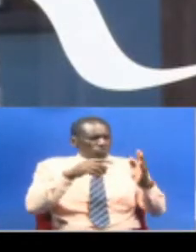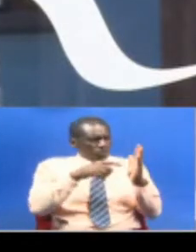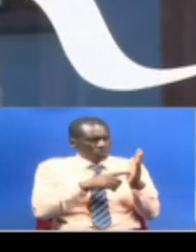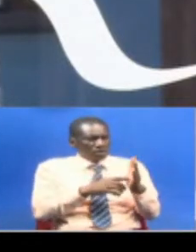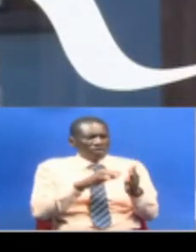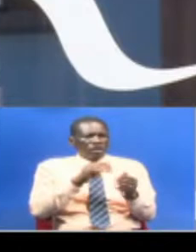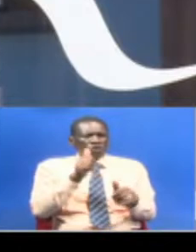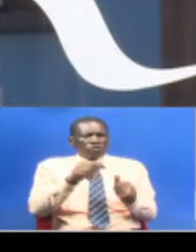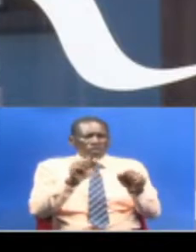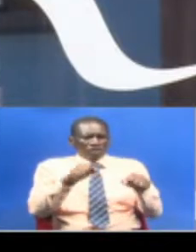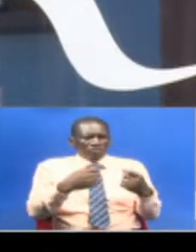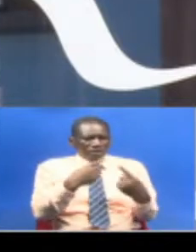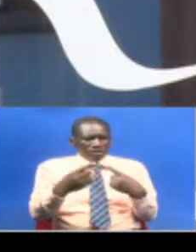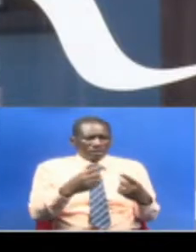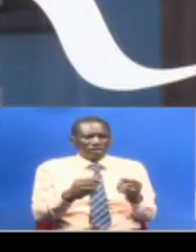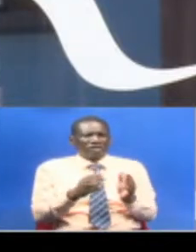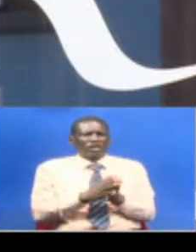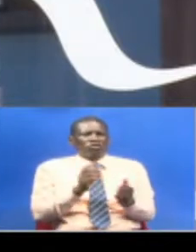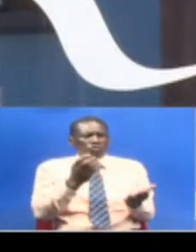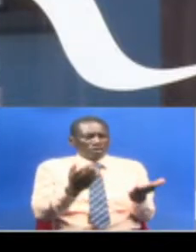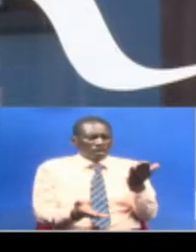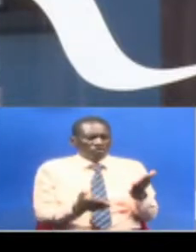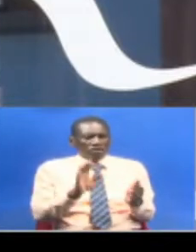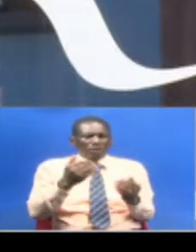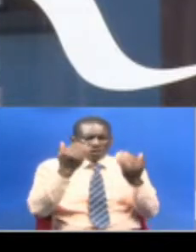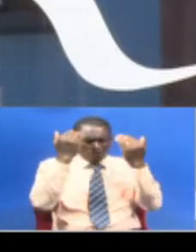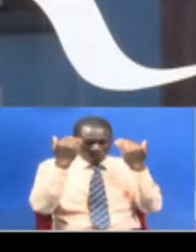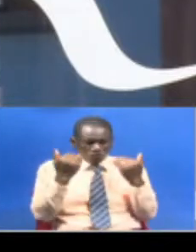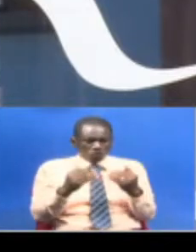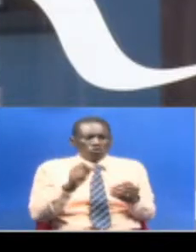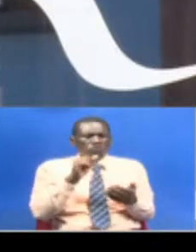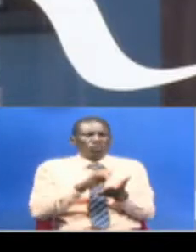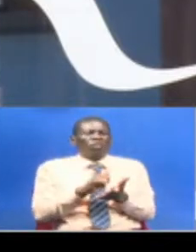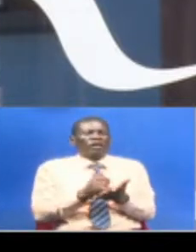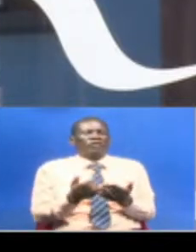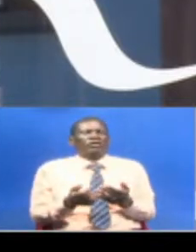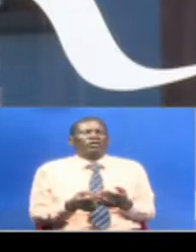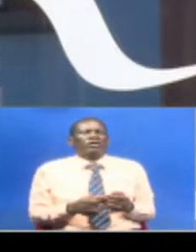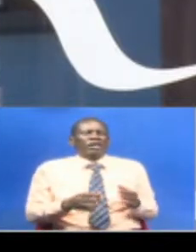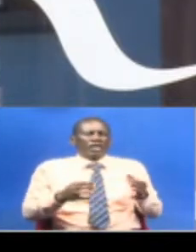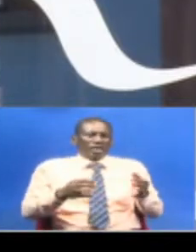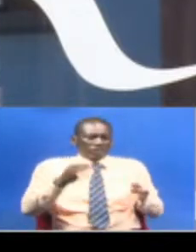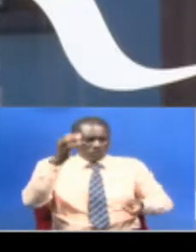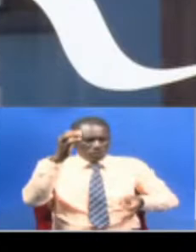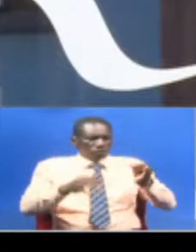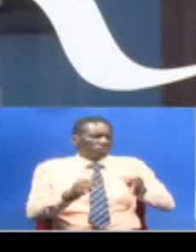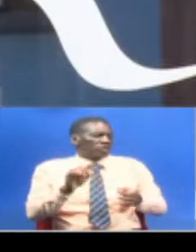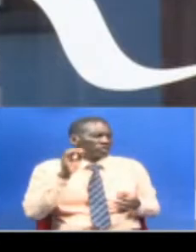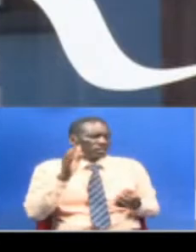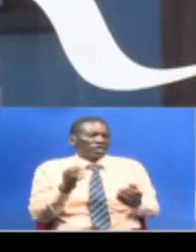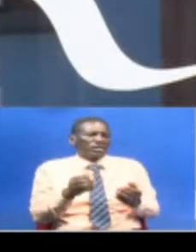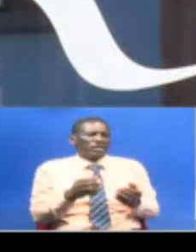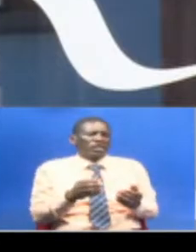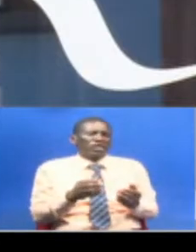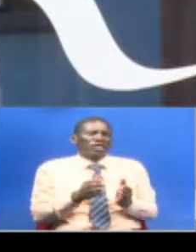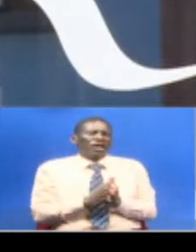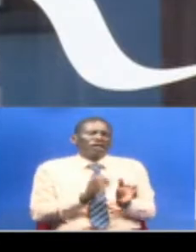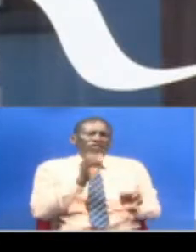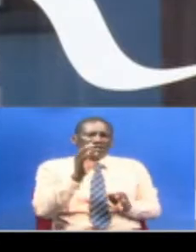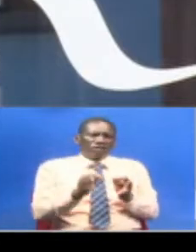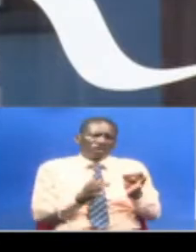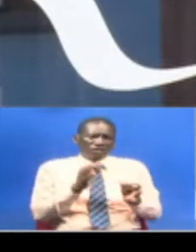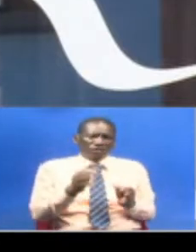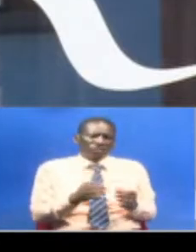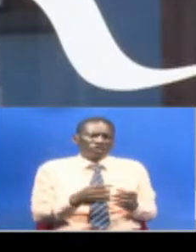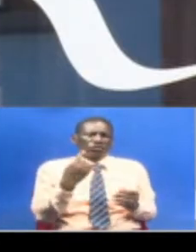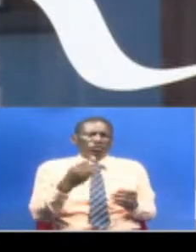should be discussed and should be evaluated by the court so that a decision is heard. And if it is only to